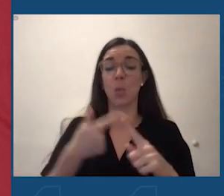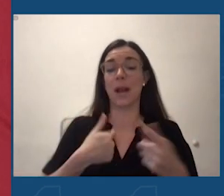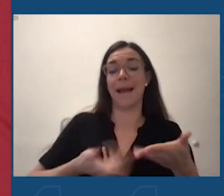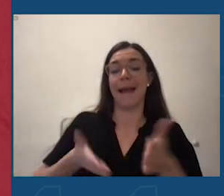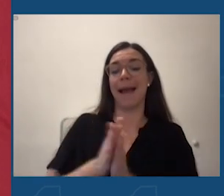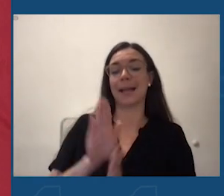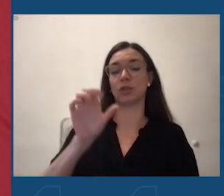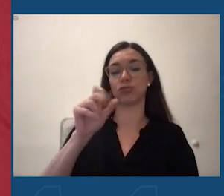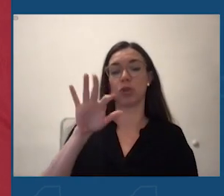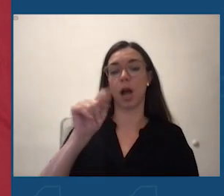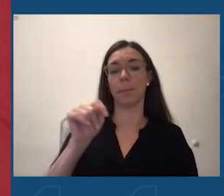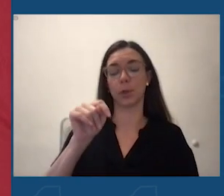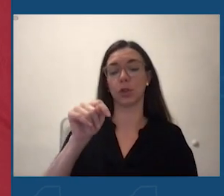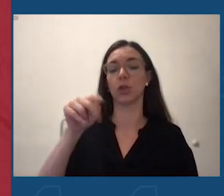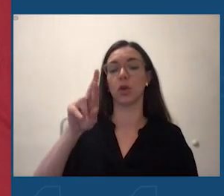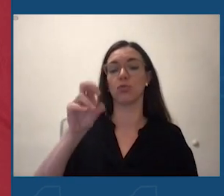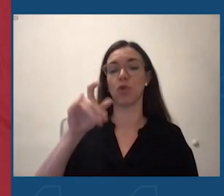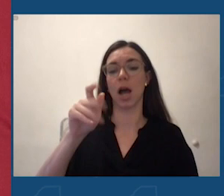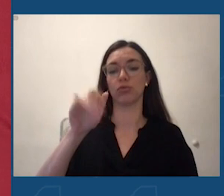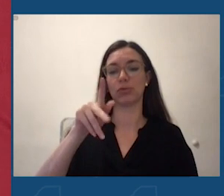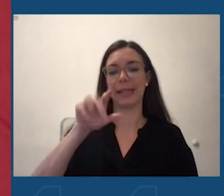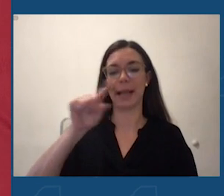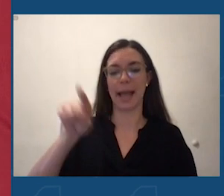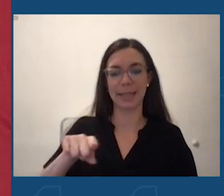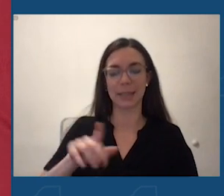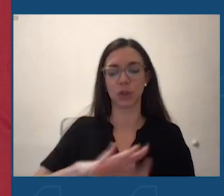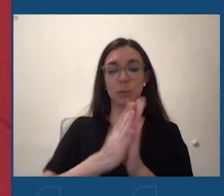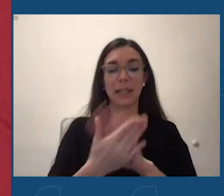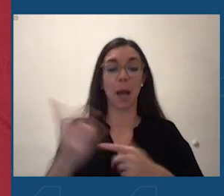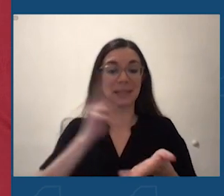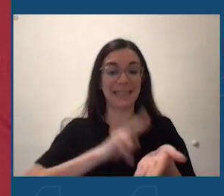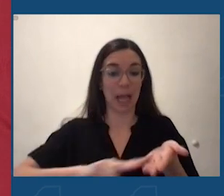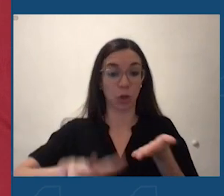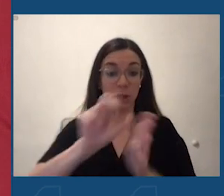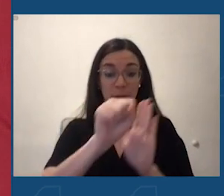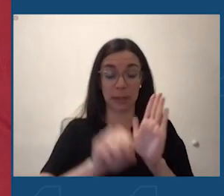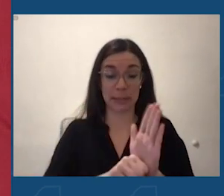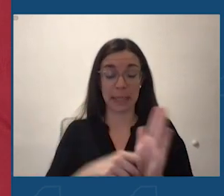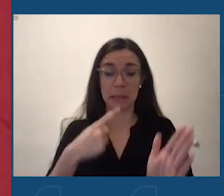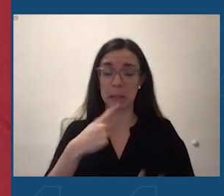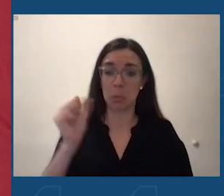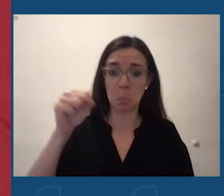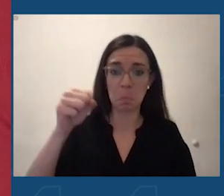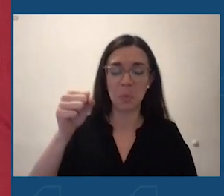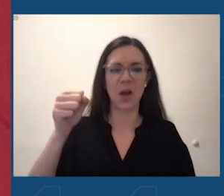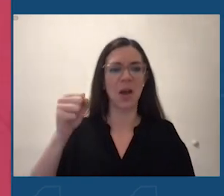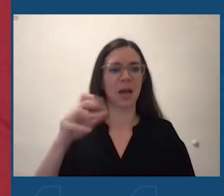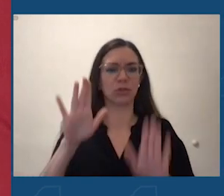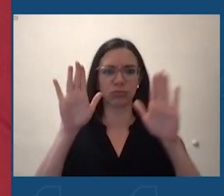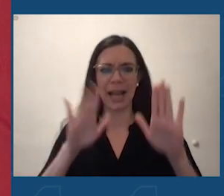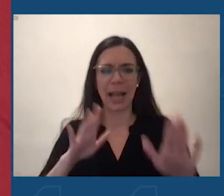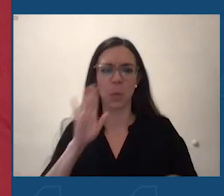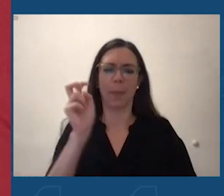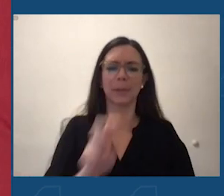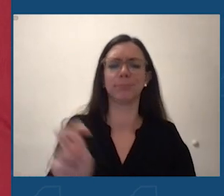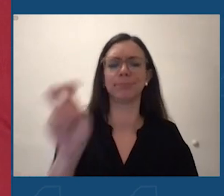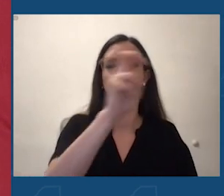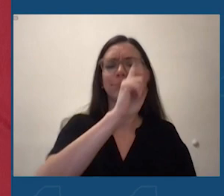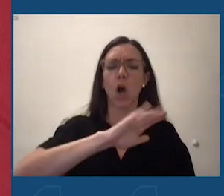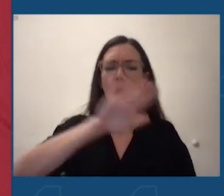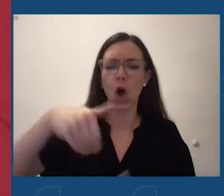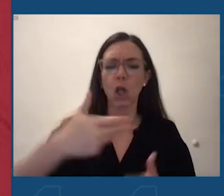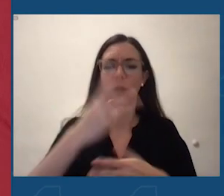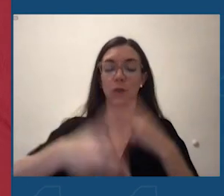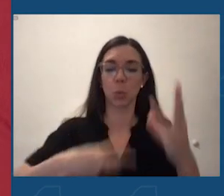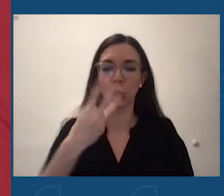the Secretary of State, I think he thought, that sounds great. I'll be traveling around the globe. I'll be going to Europe and to China.